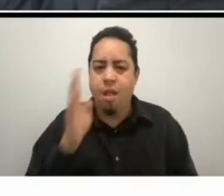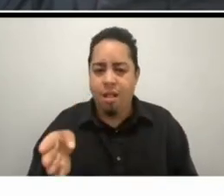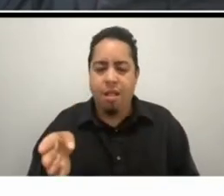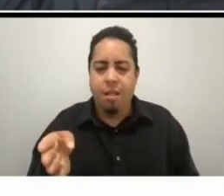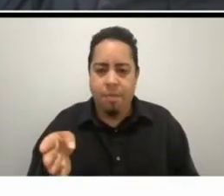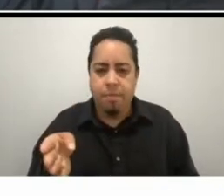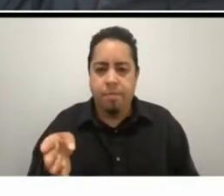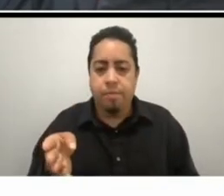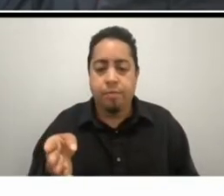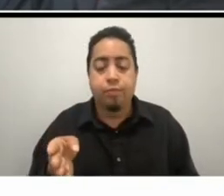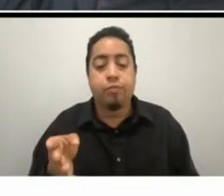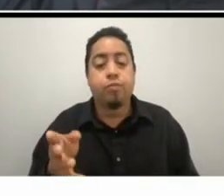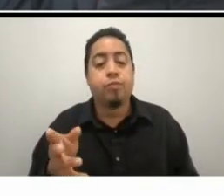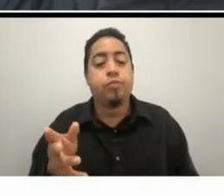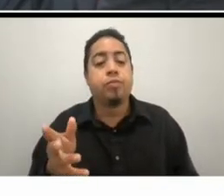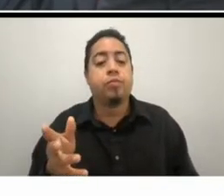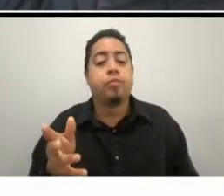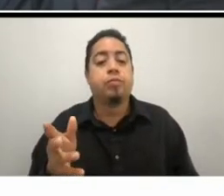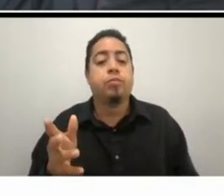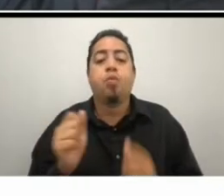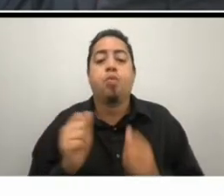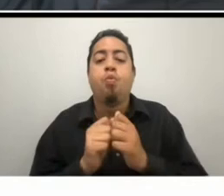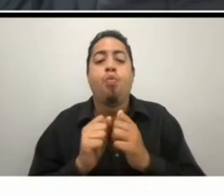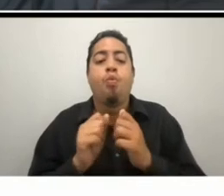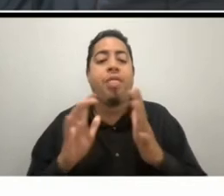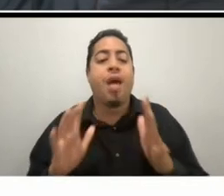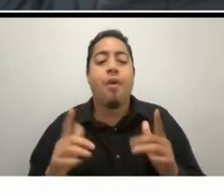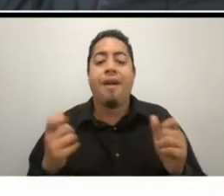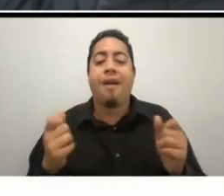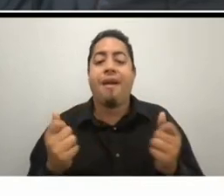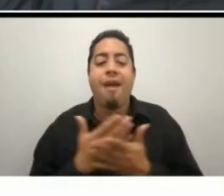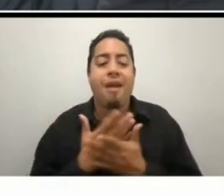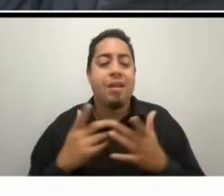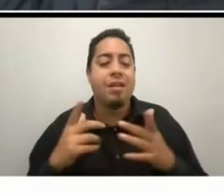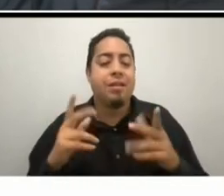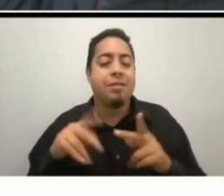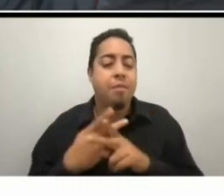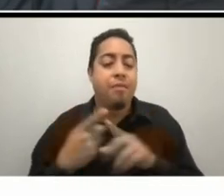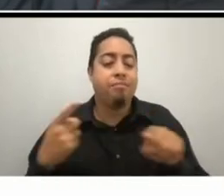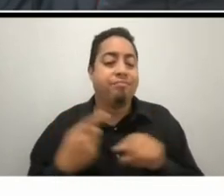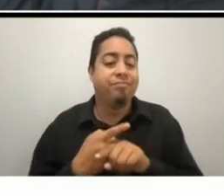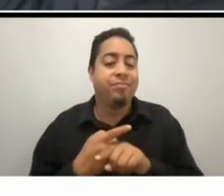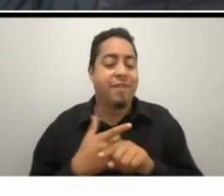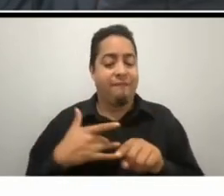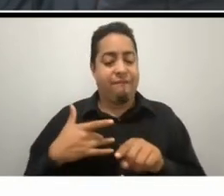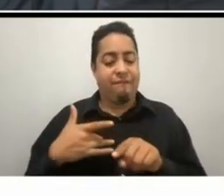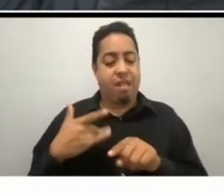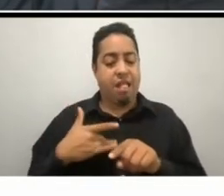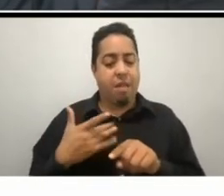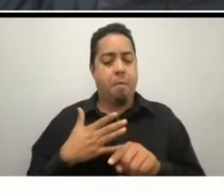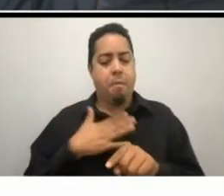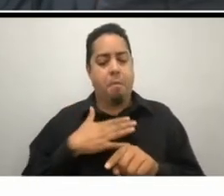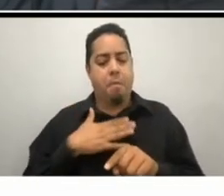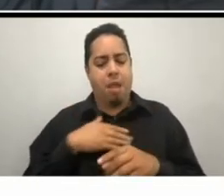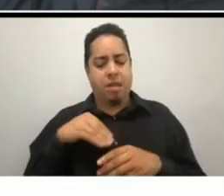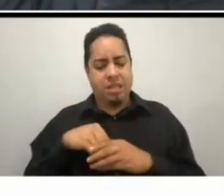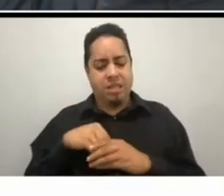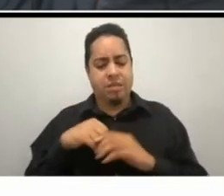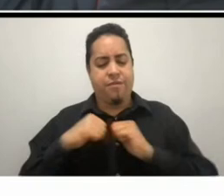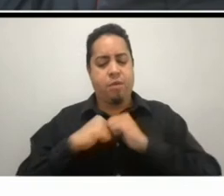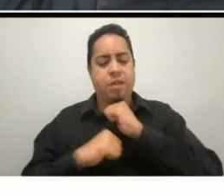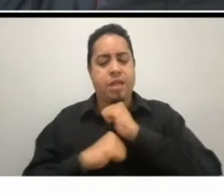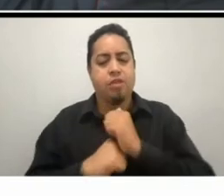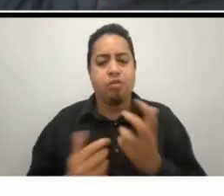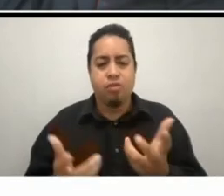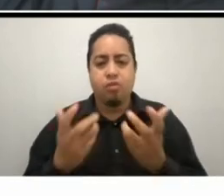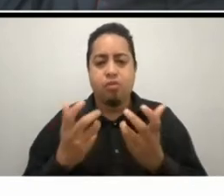with any contrived desire towards deflection of my deep foundational desire to